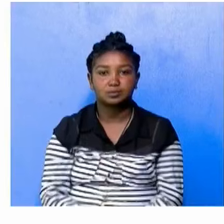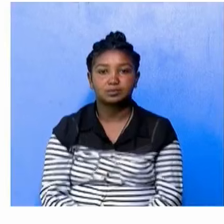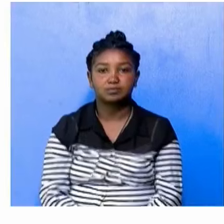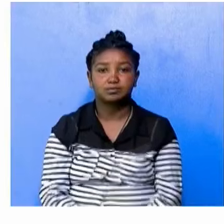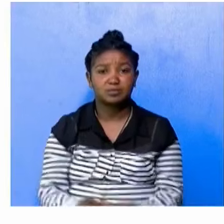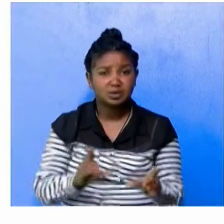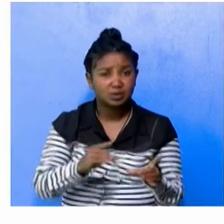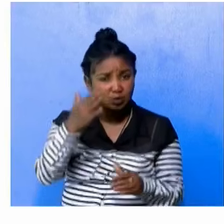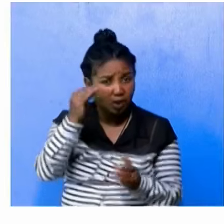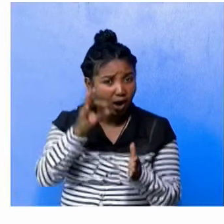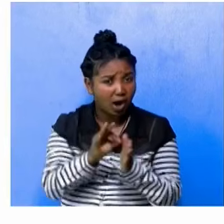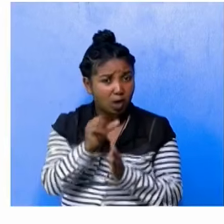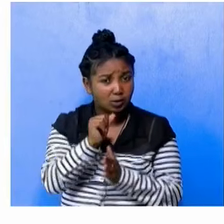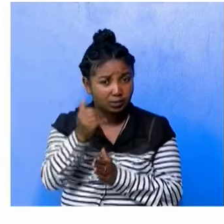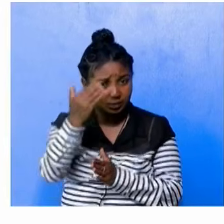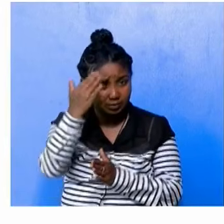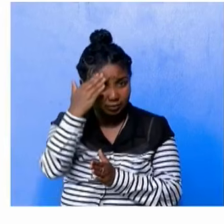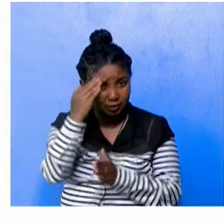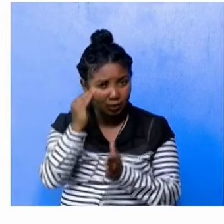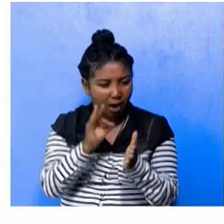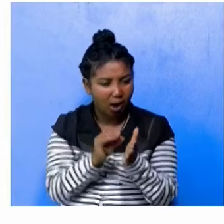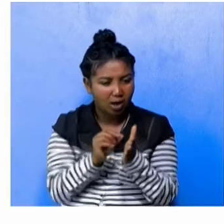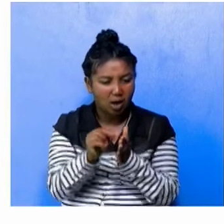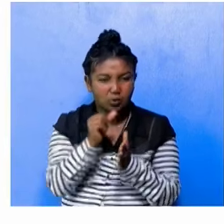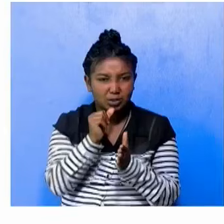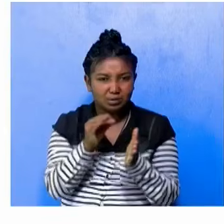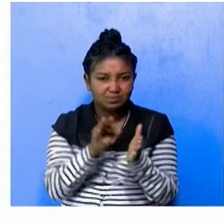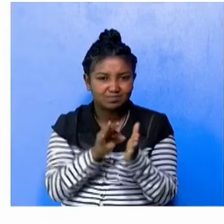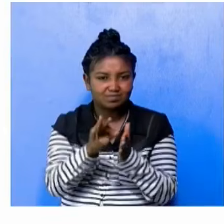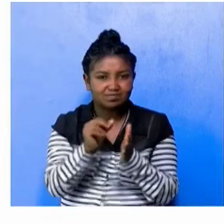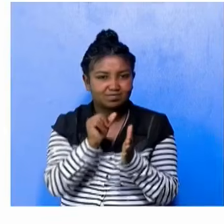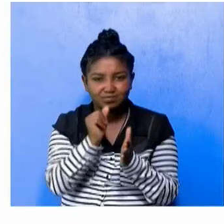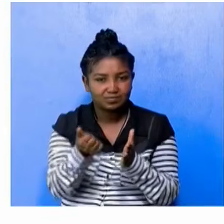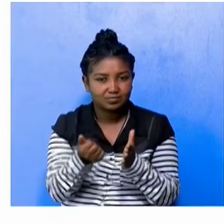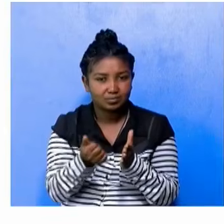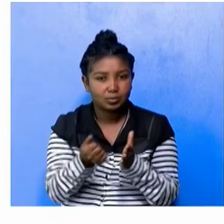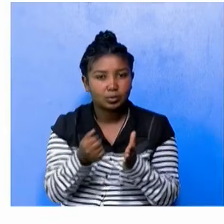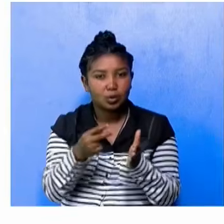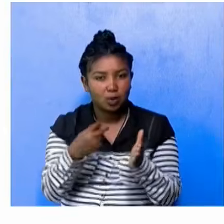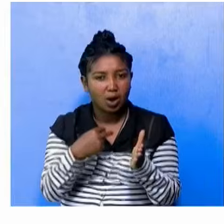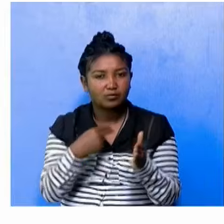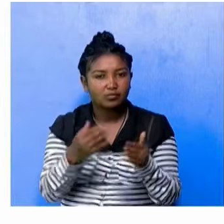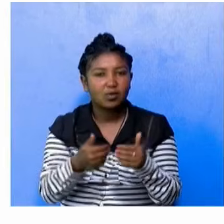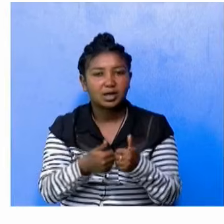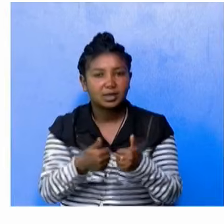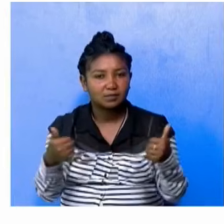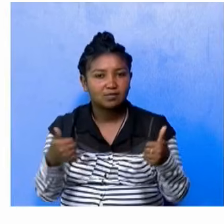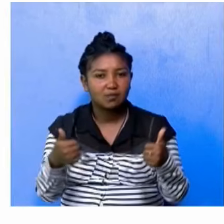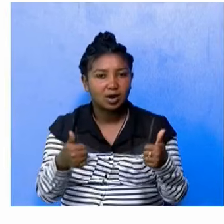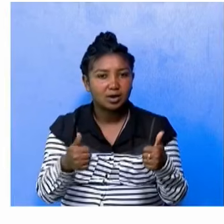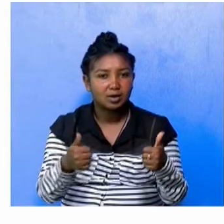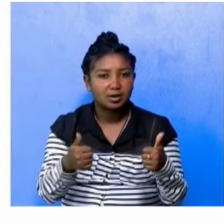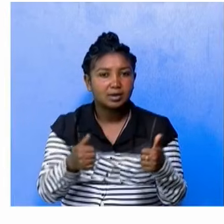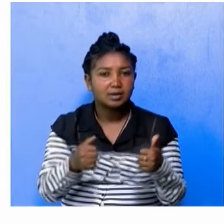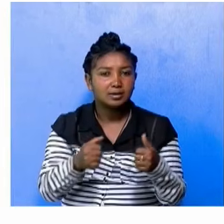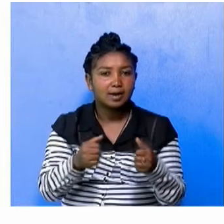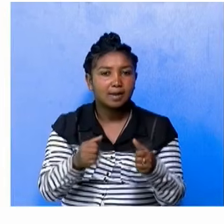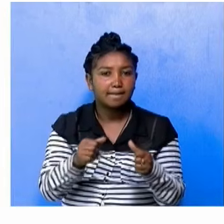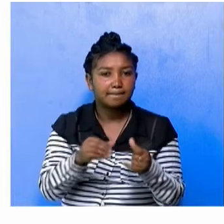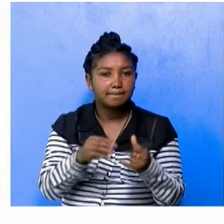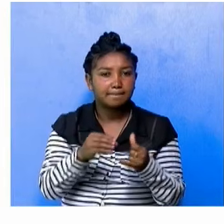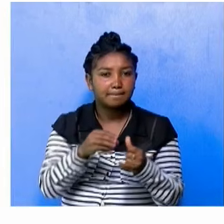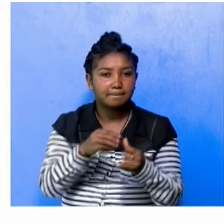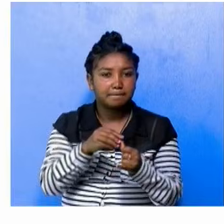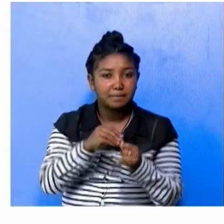Do you know what uncountable noun means? In this sense, we have to identify the prefix an.